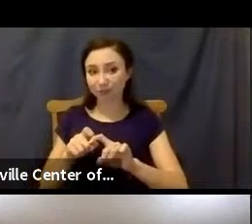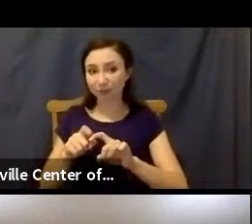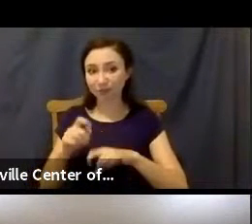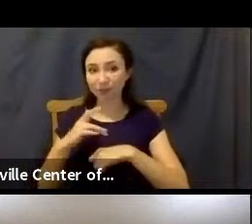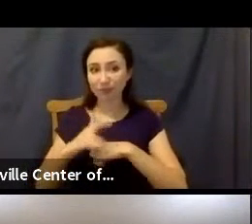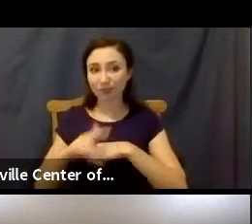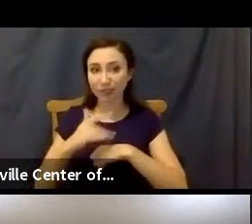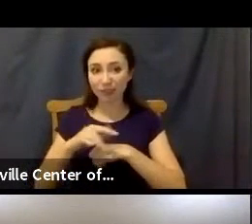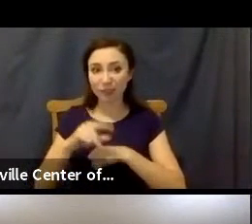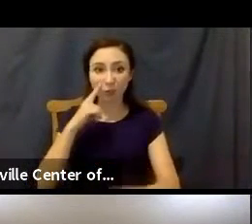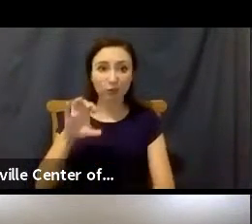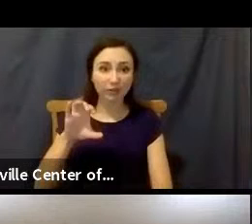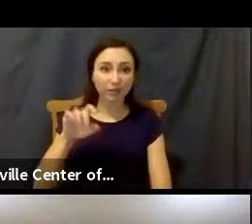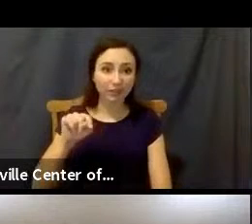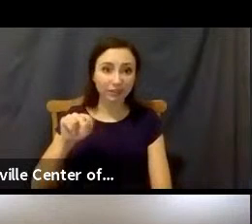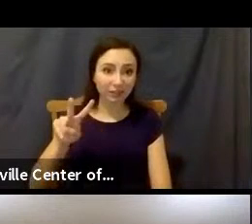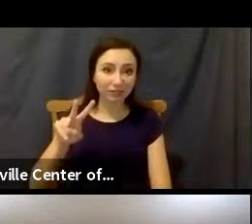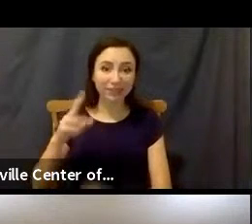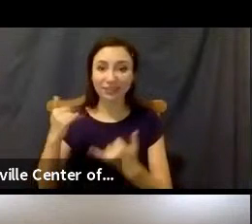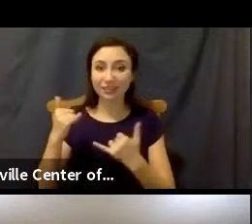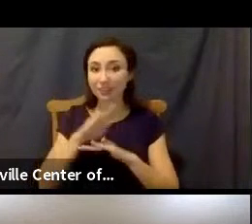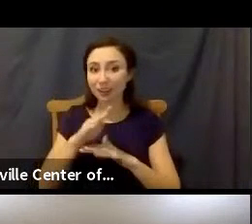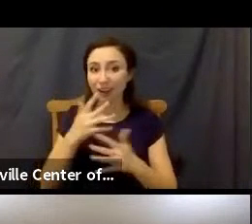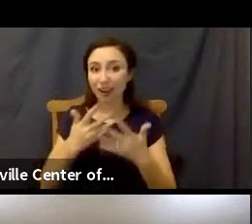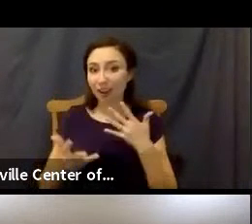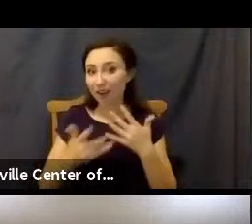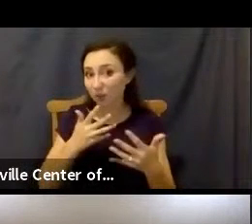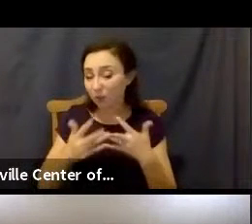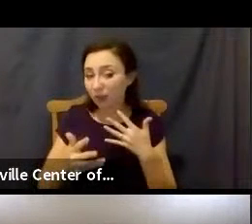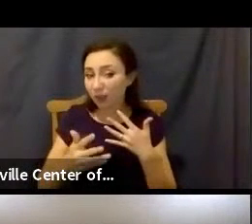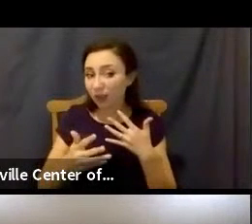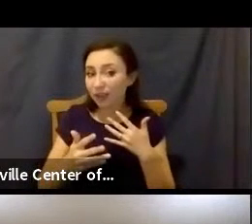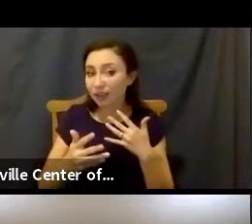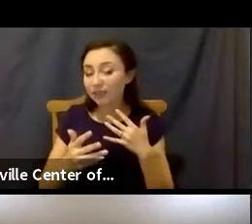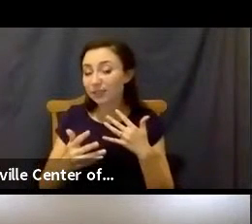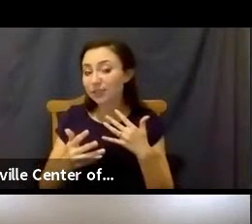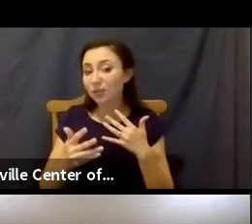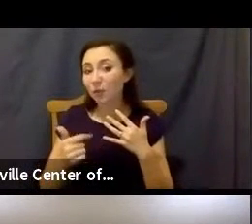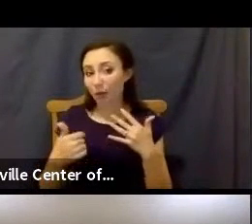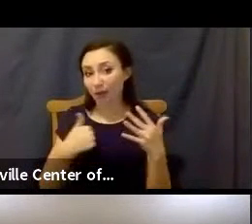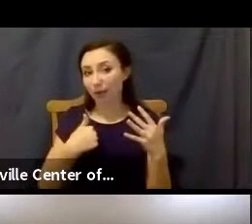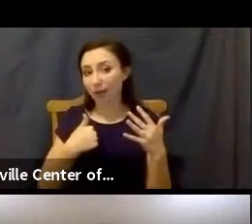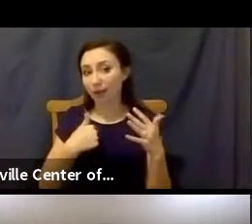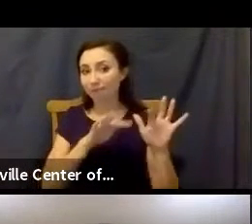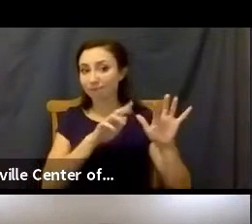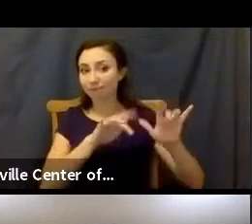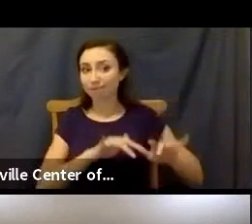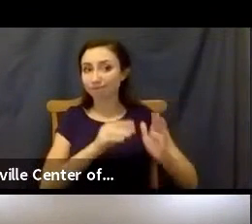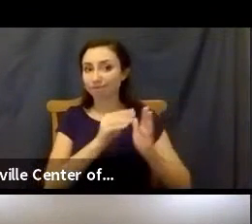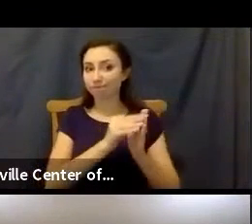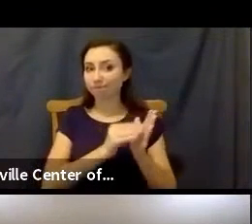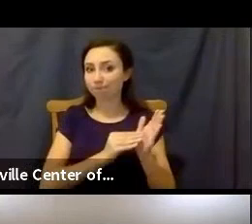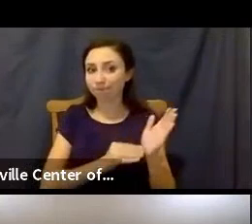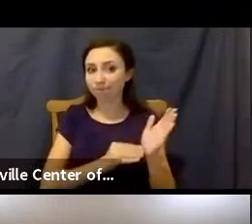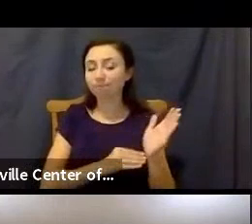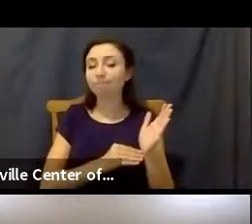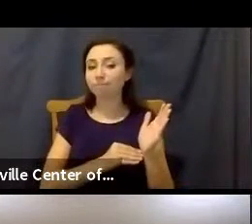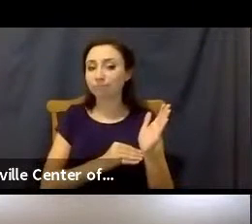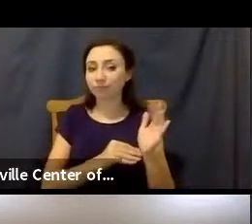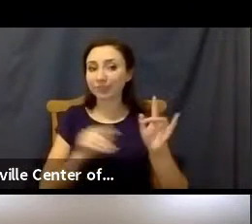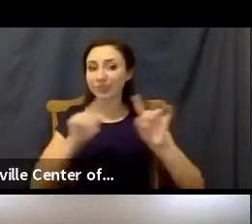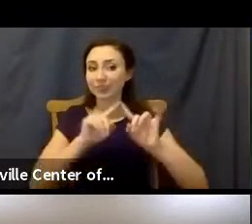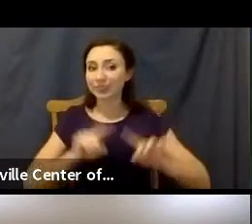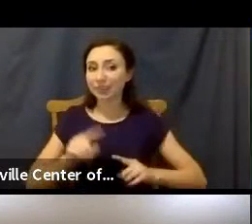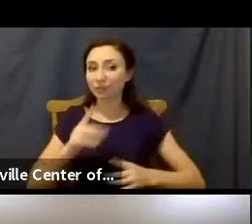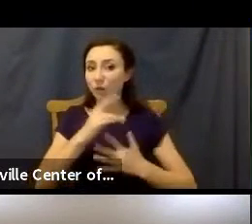availability of CTV and stuff like that tonight anyway. So I've written down several different